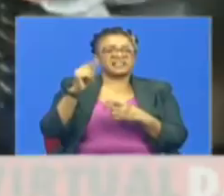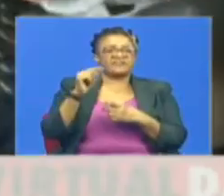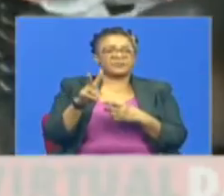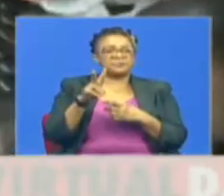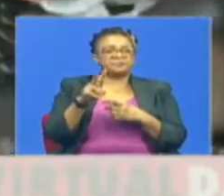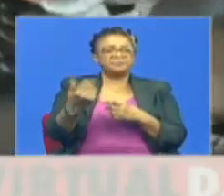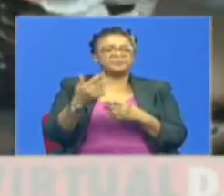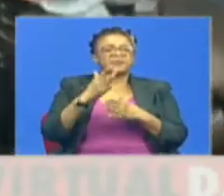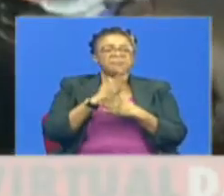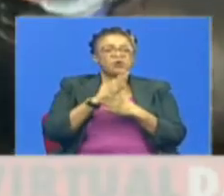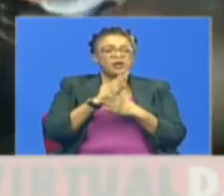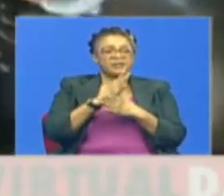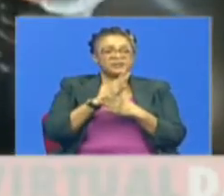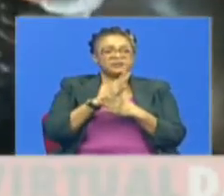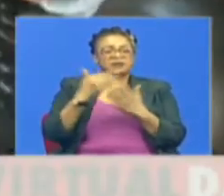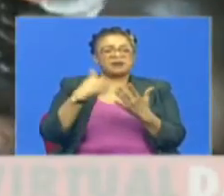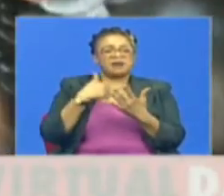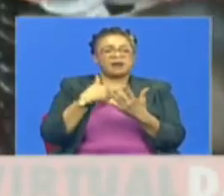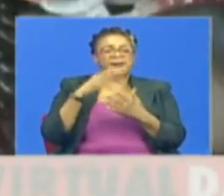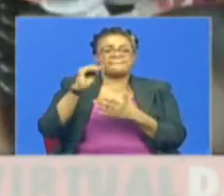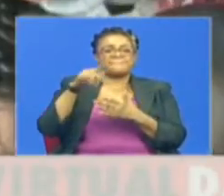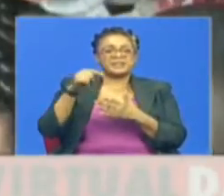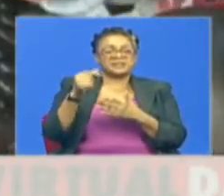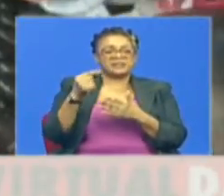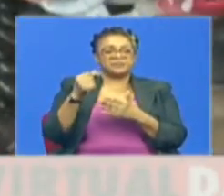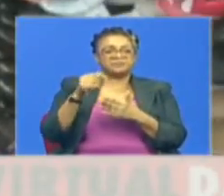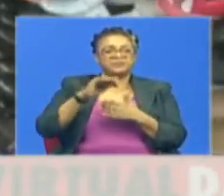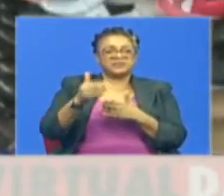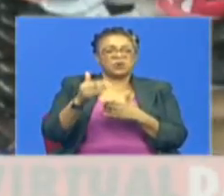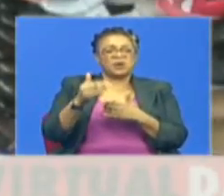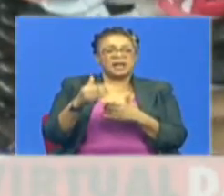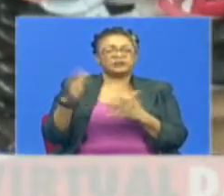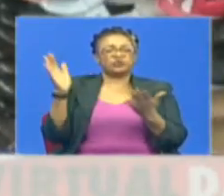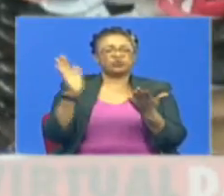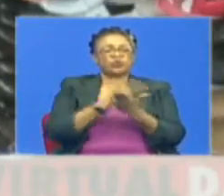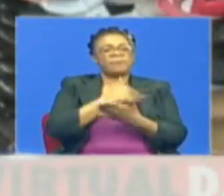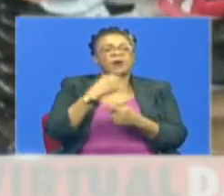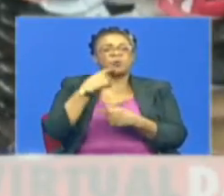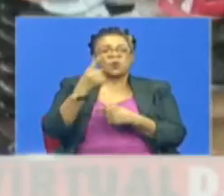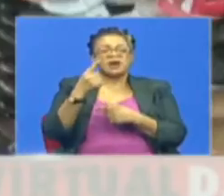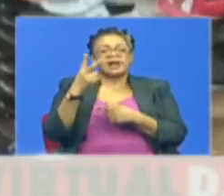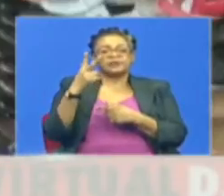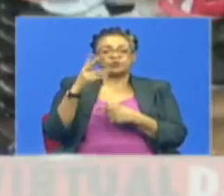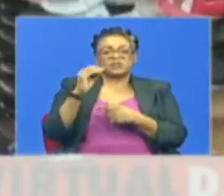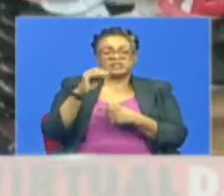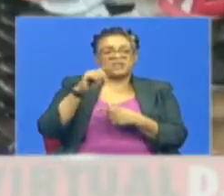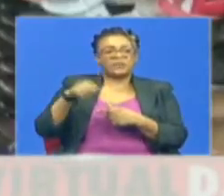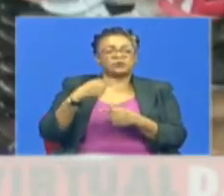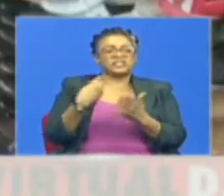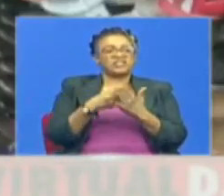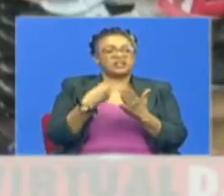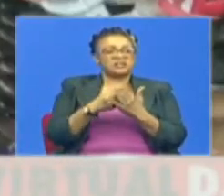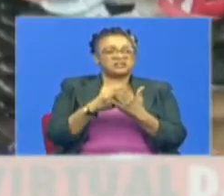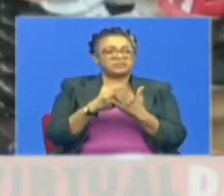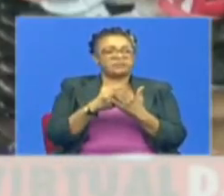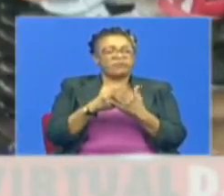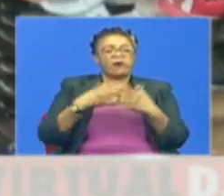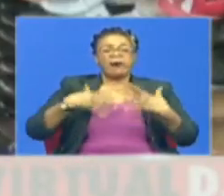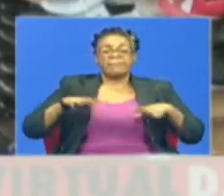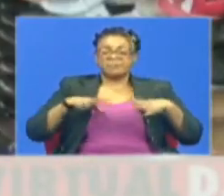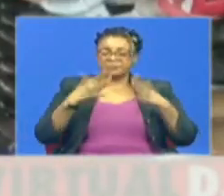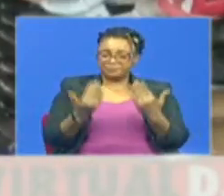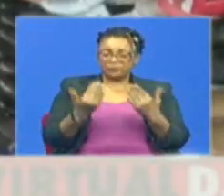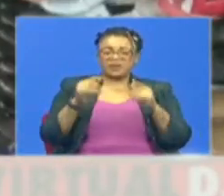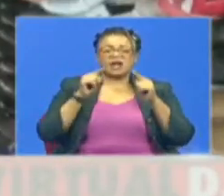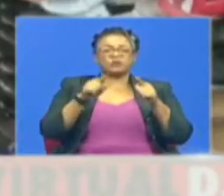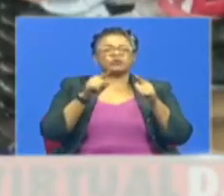middle-aged man hit an M-Pesa outlet in the township and made away with about 120,000 shillings. Residents now accuse the